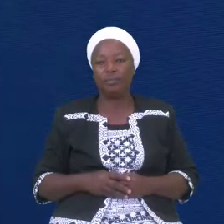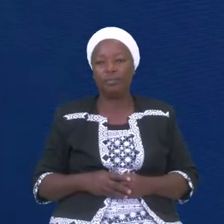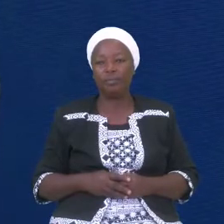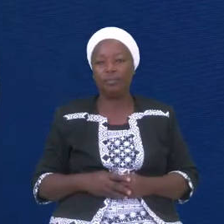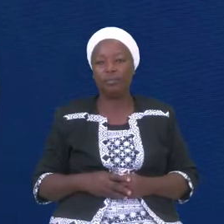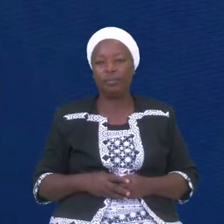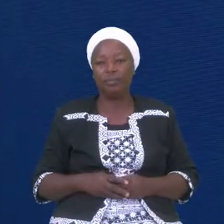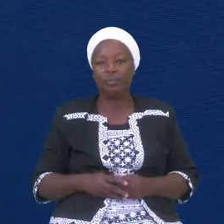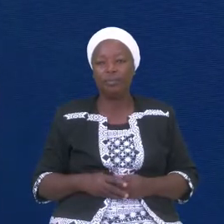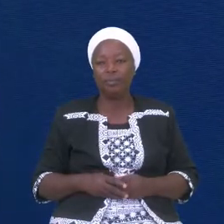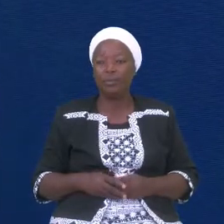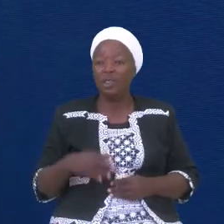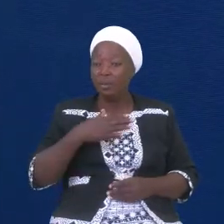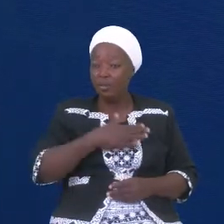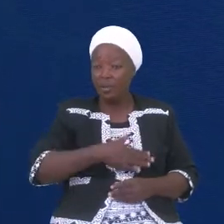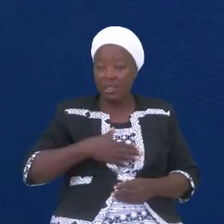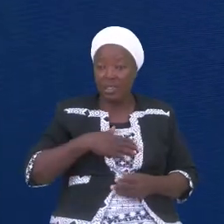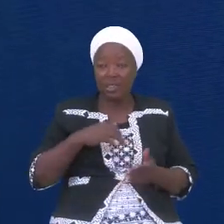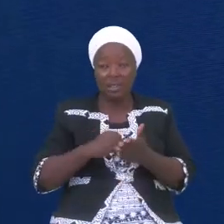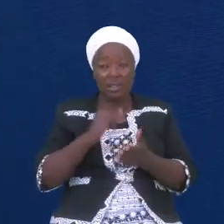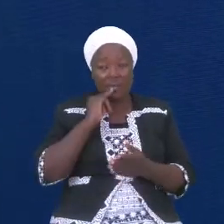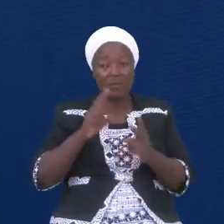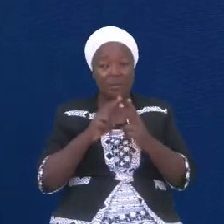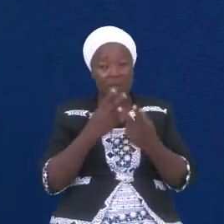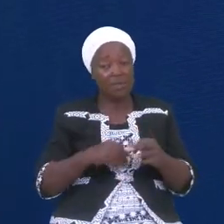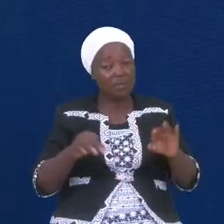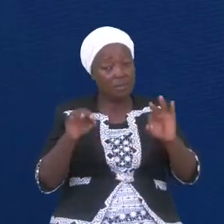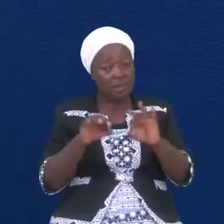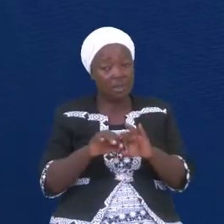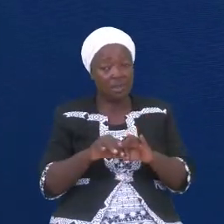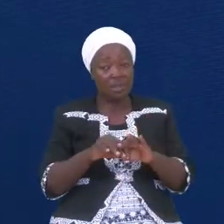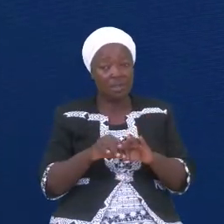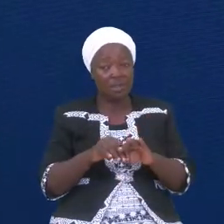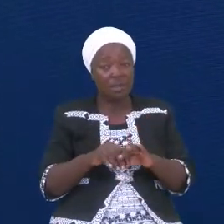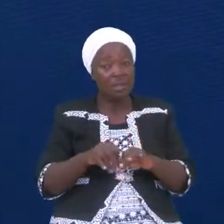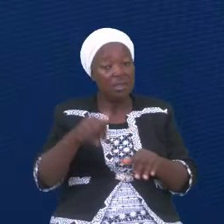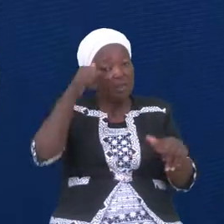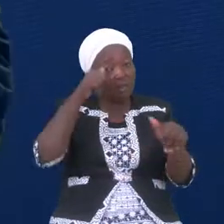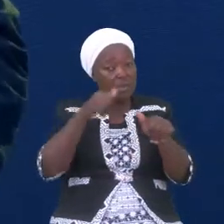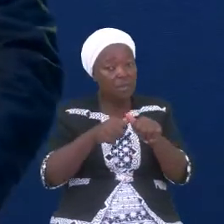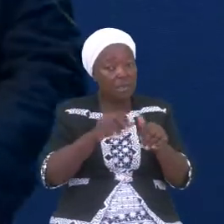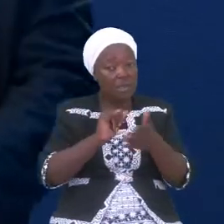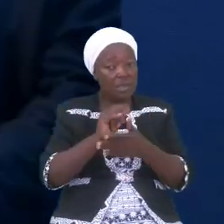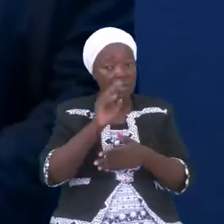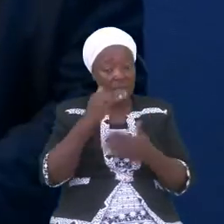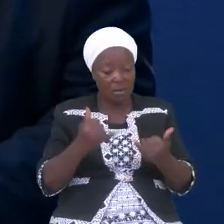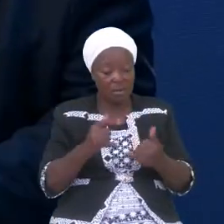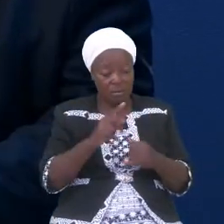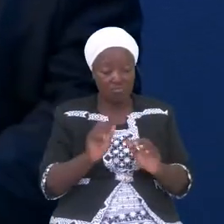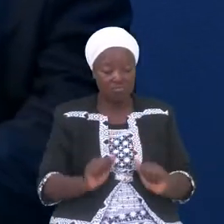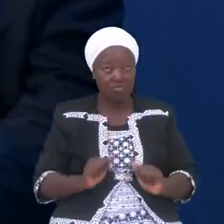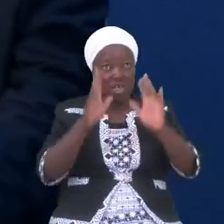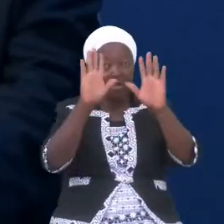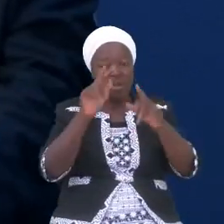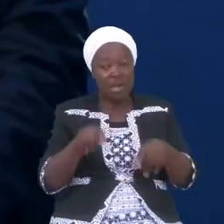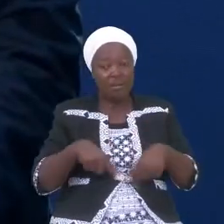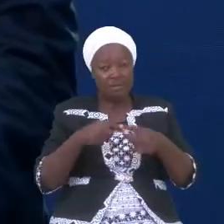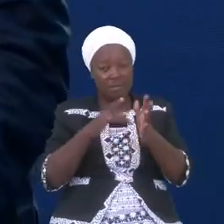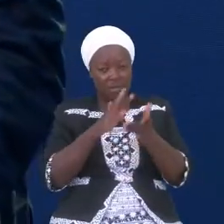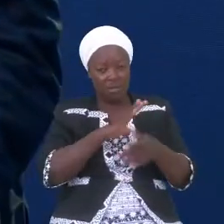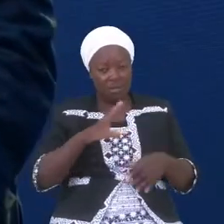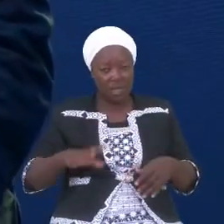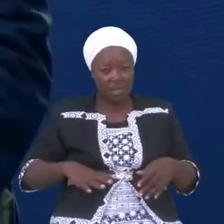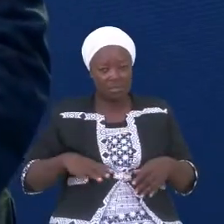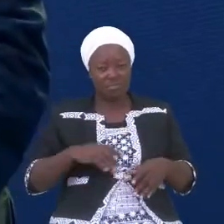You are born again now, so you give correct name, correct telephone numbers.